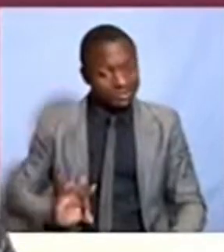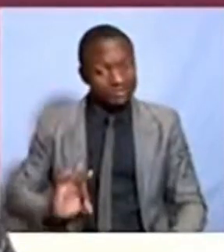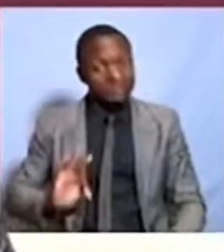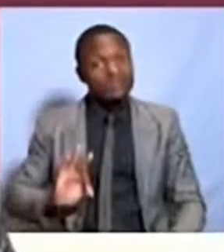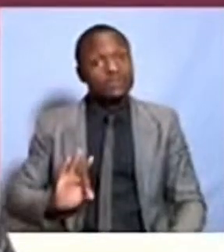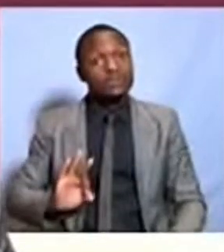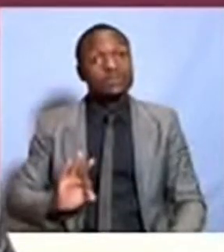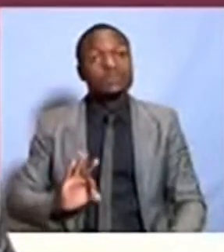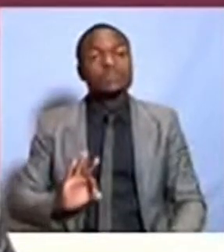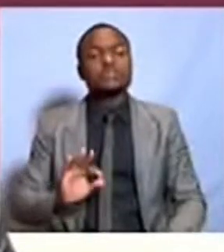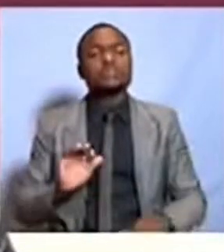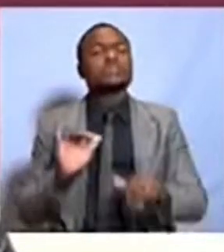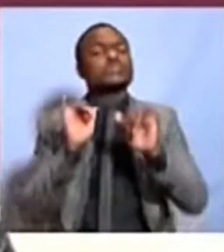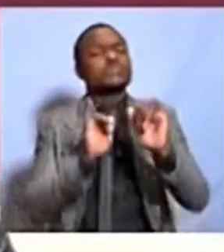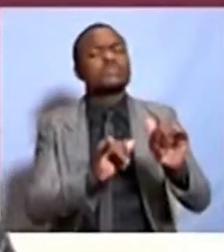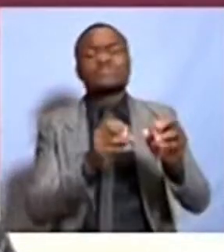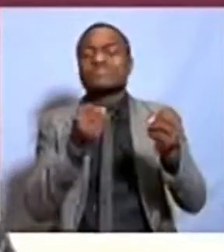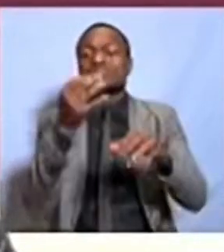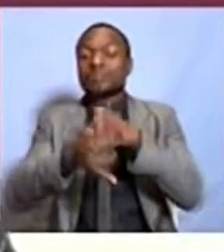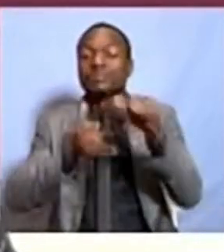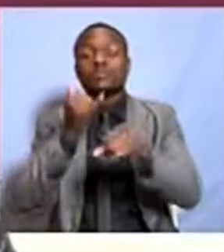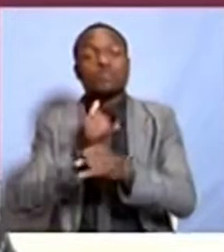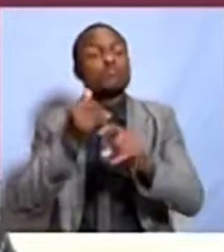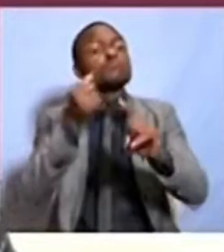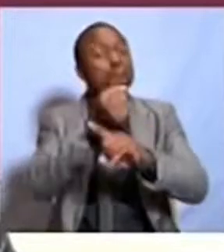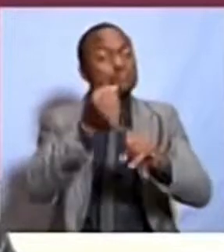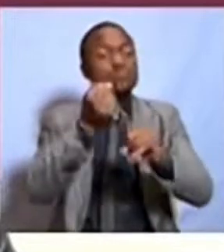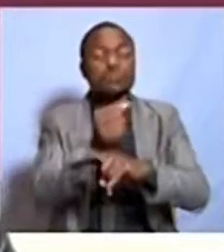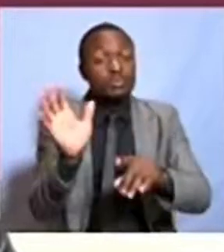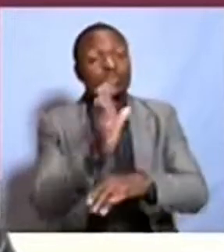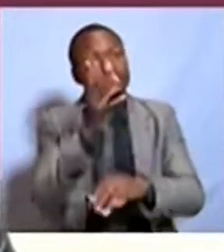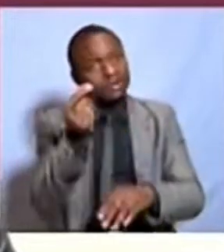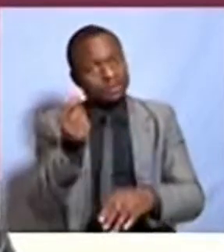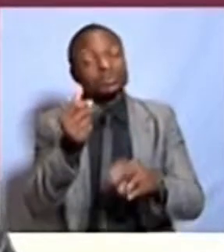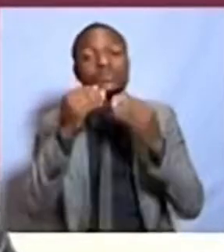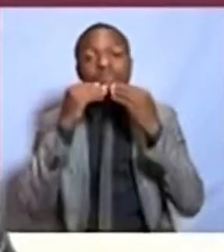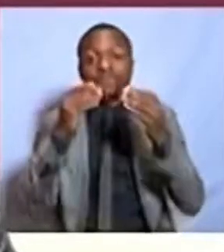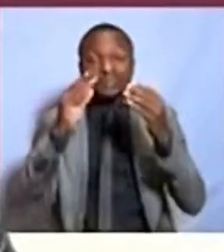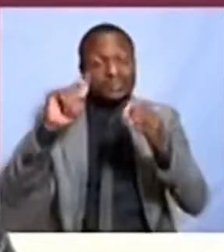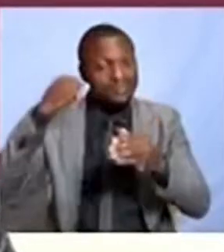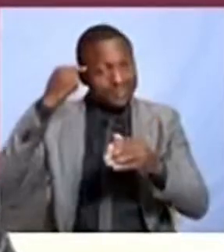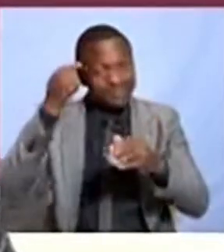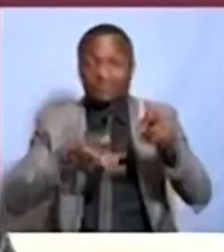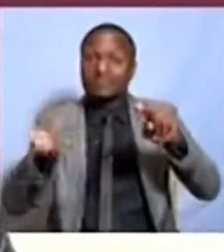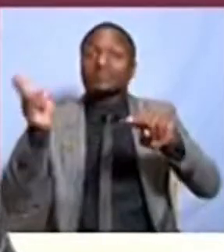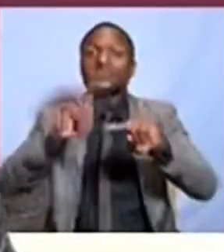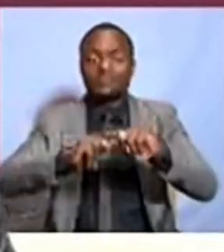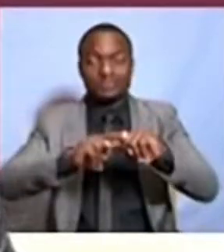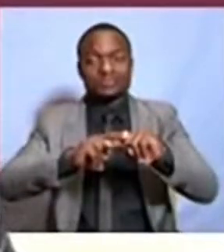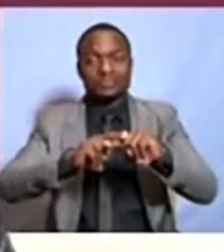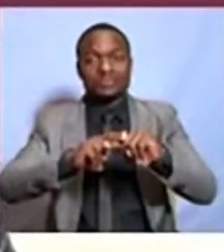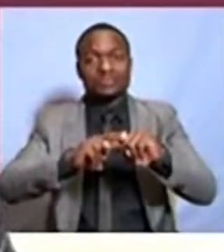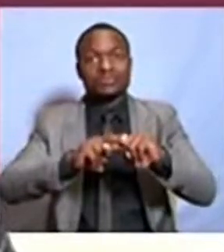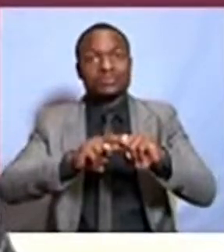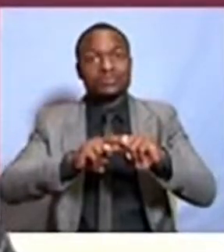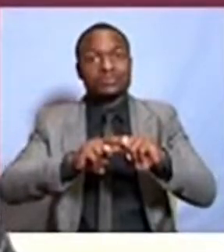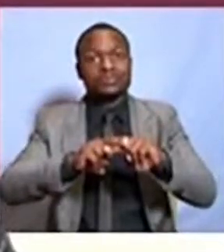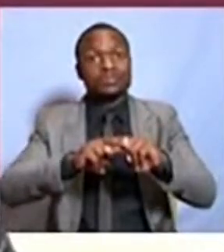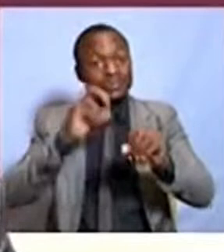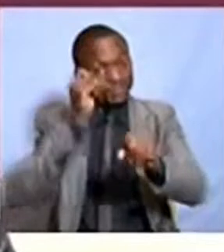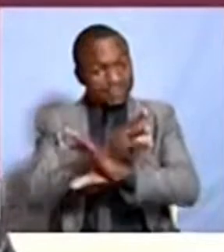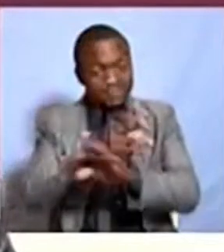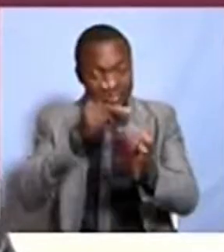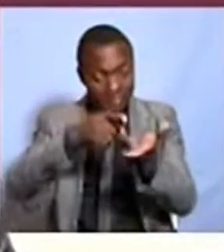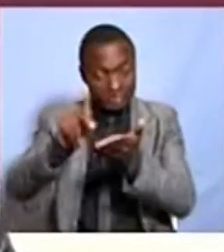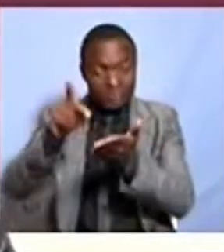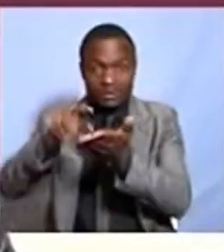for years and just fighting for the monies that are rightfully there. So we commend government that they've increased and committed to ensuring that all